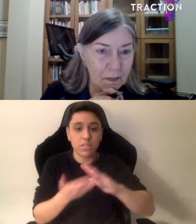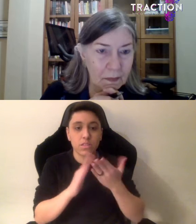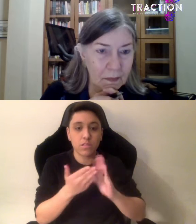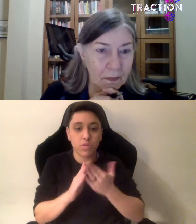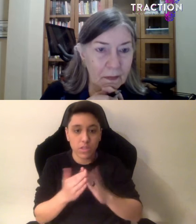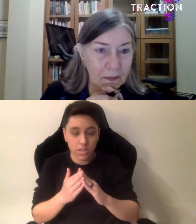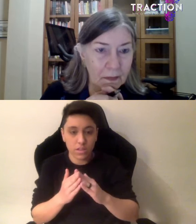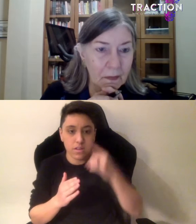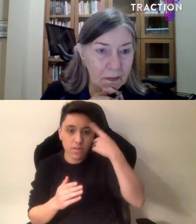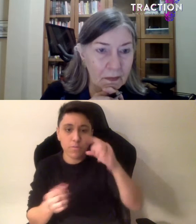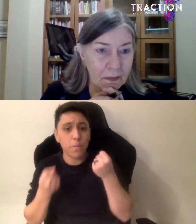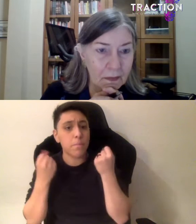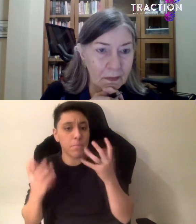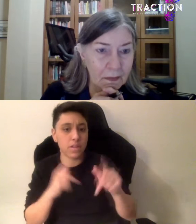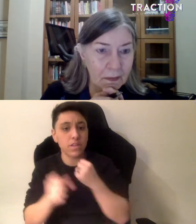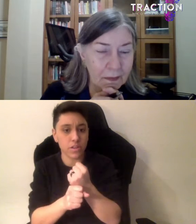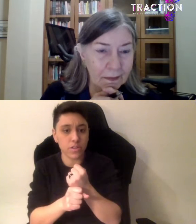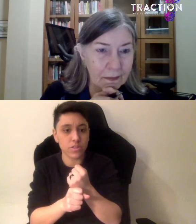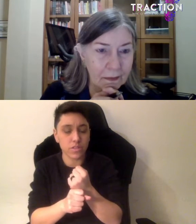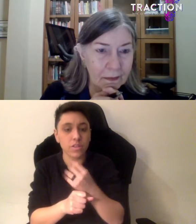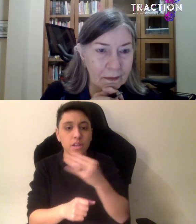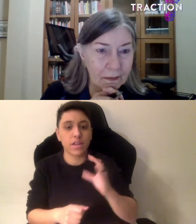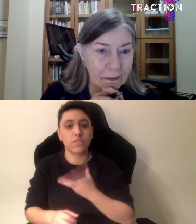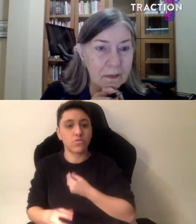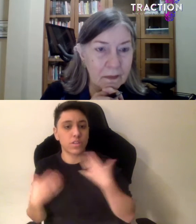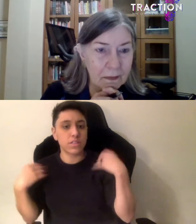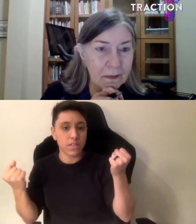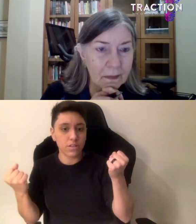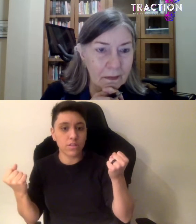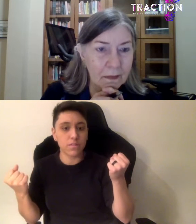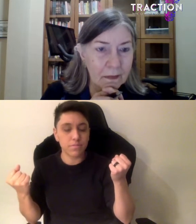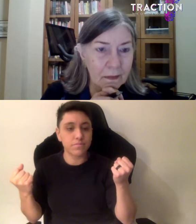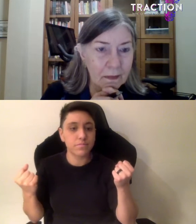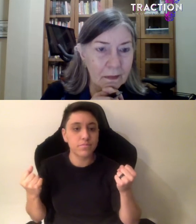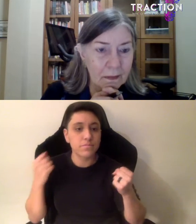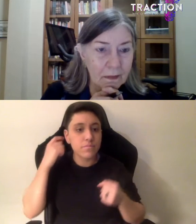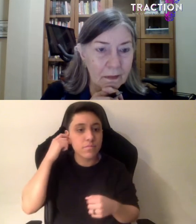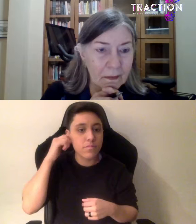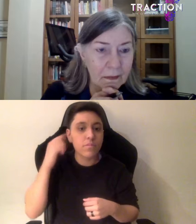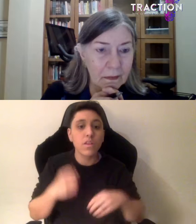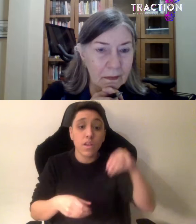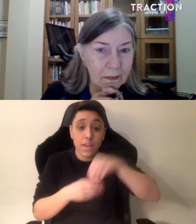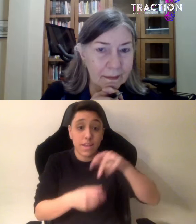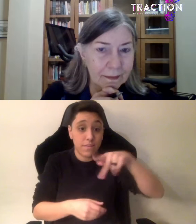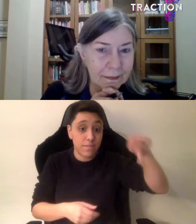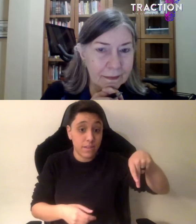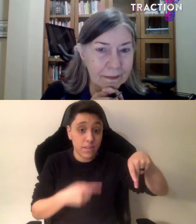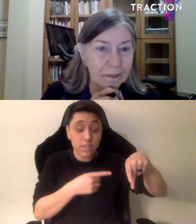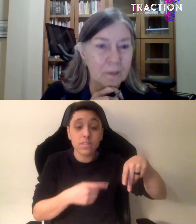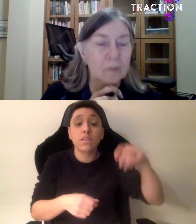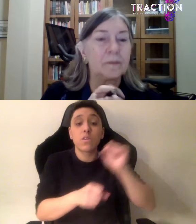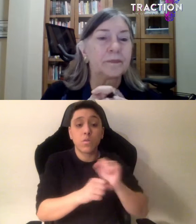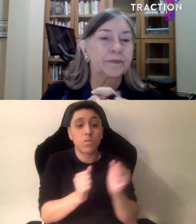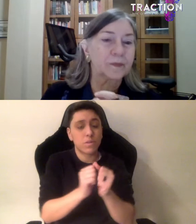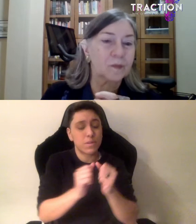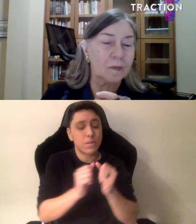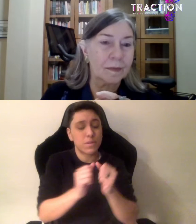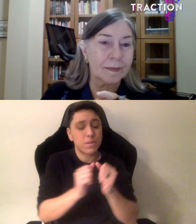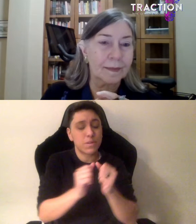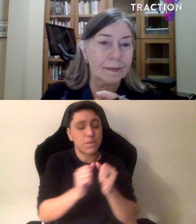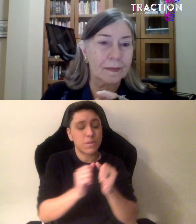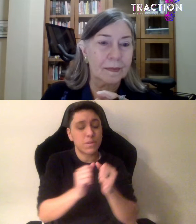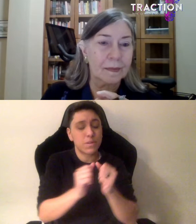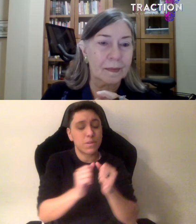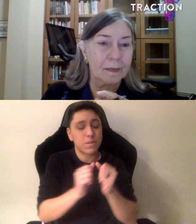14. While in private practice in Phoenix, he served the largest transgender patient population in the state, with services including a